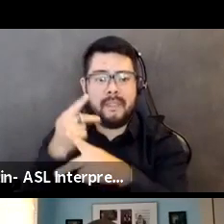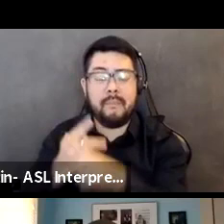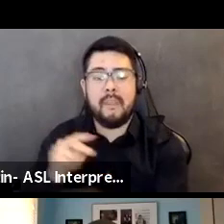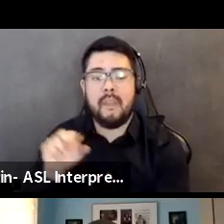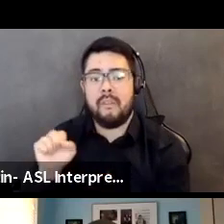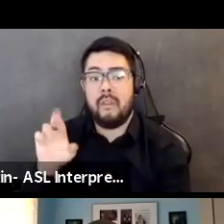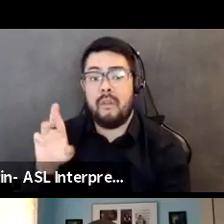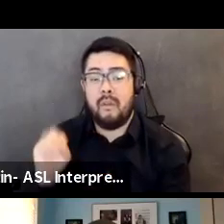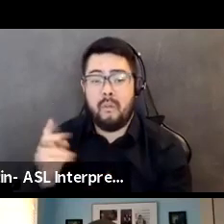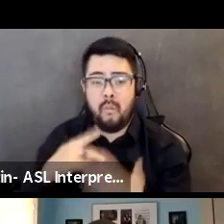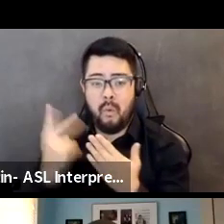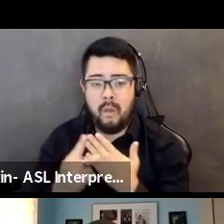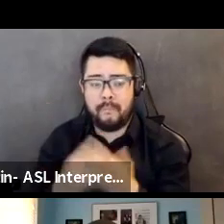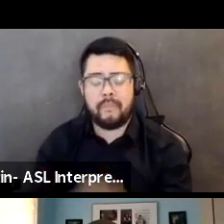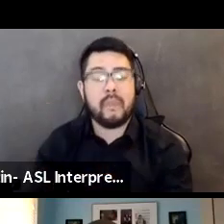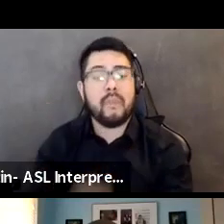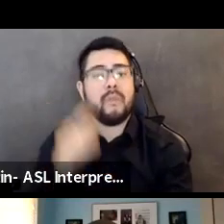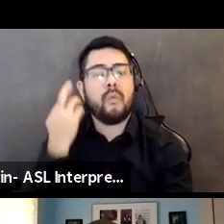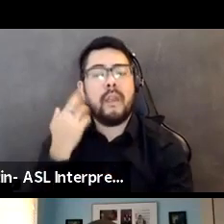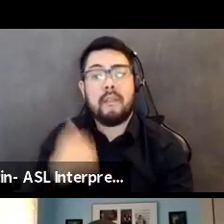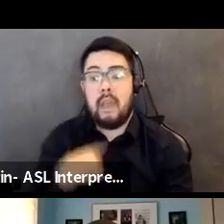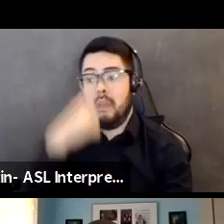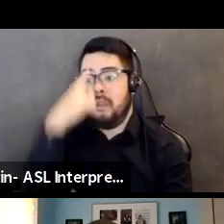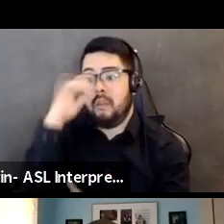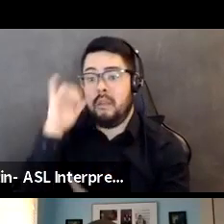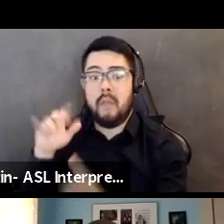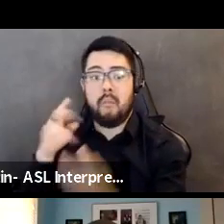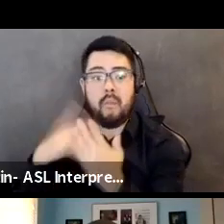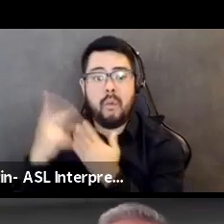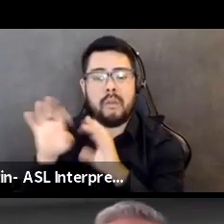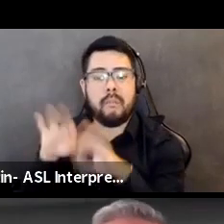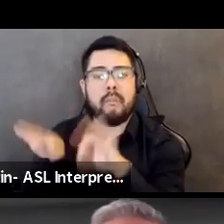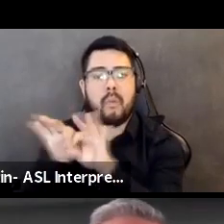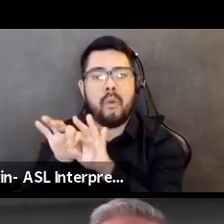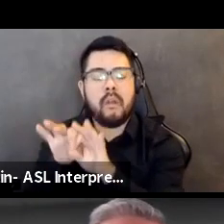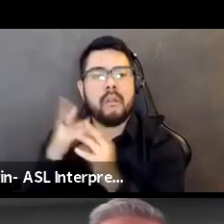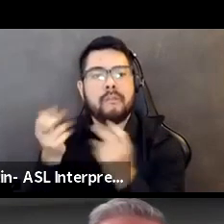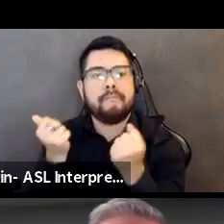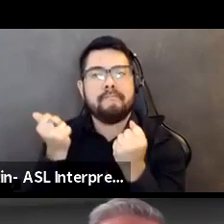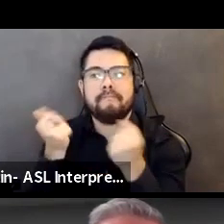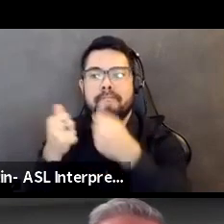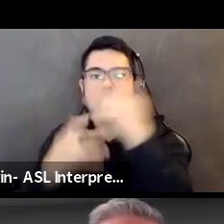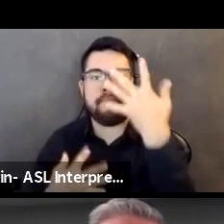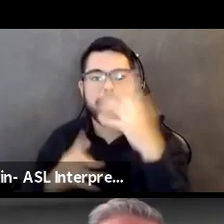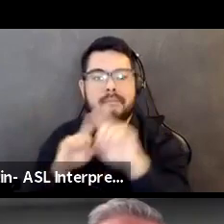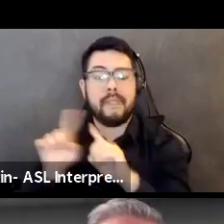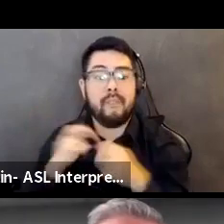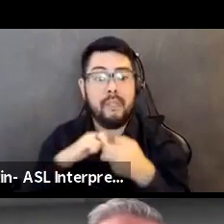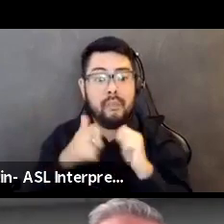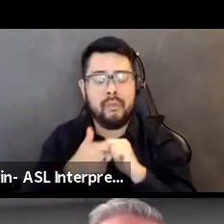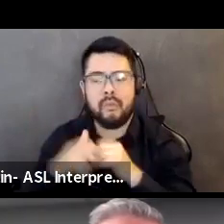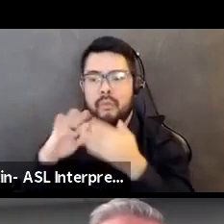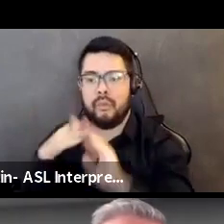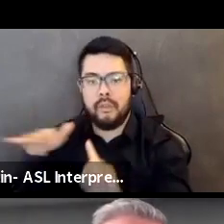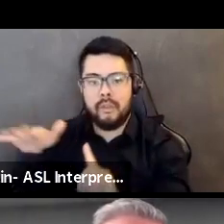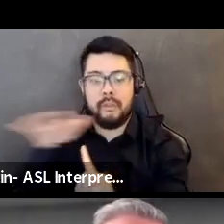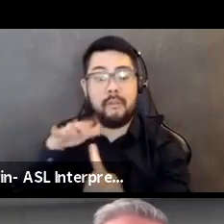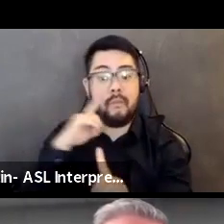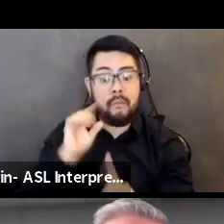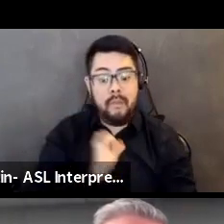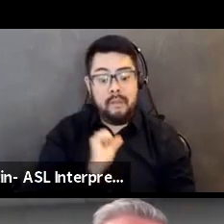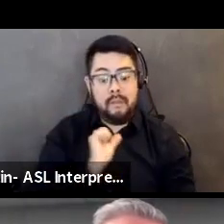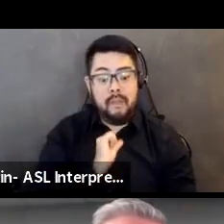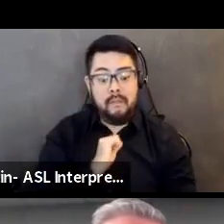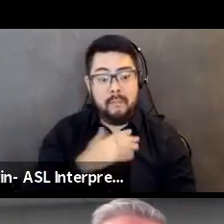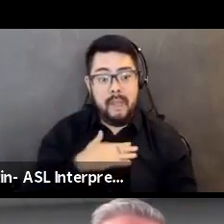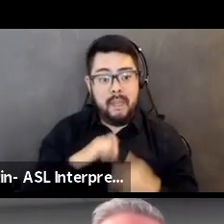um and the reason i think that that is so very important is that there are different issues in different communities the issues that affect me are not the same